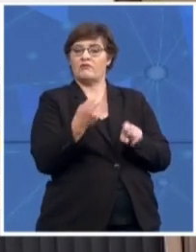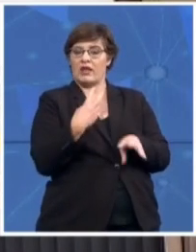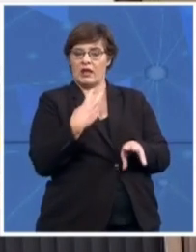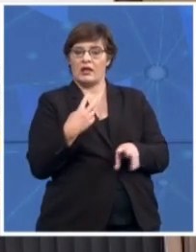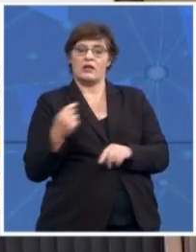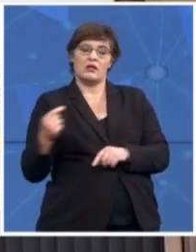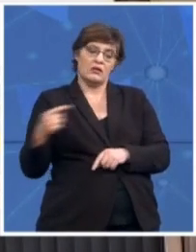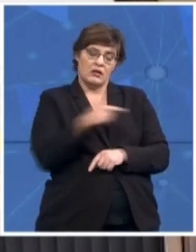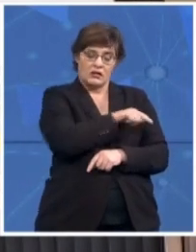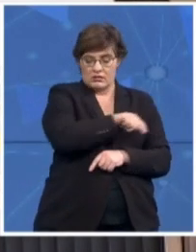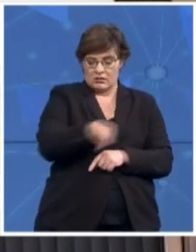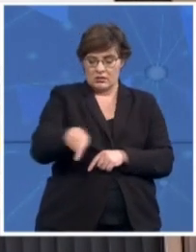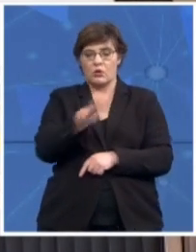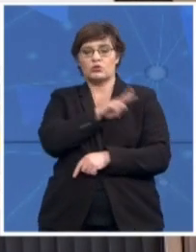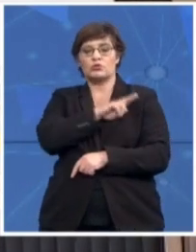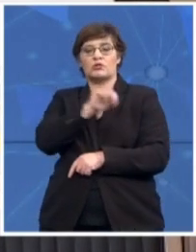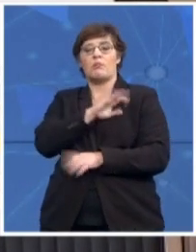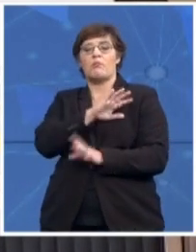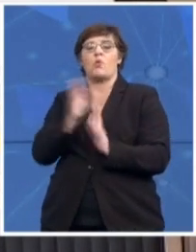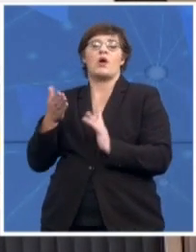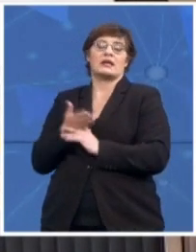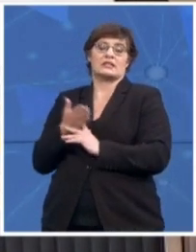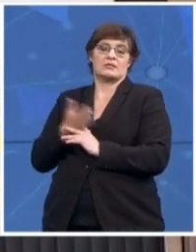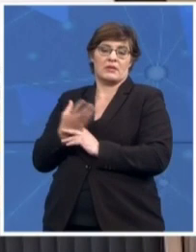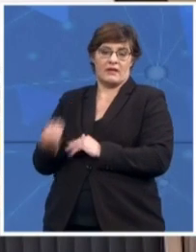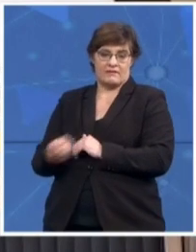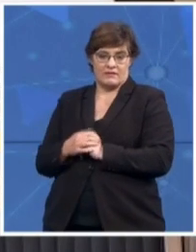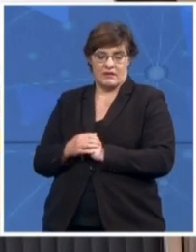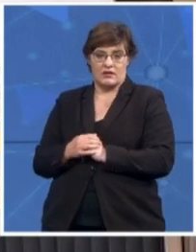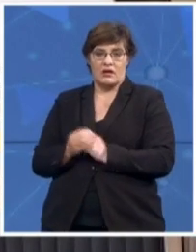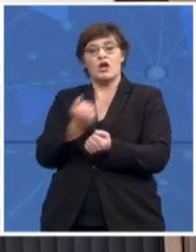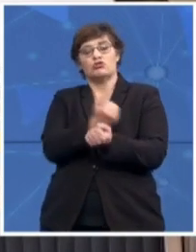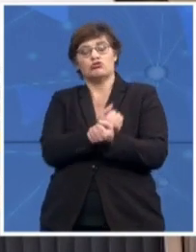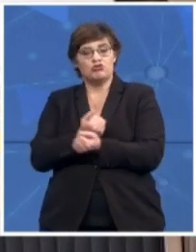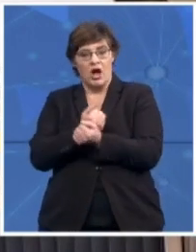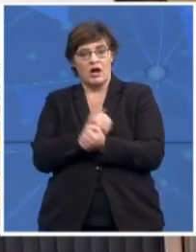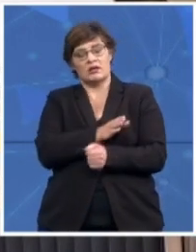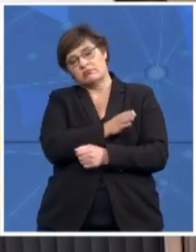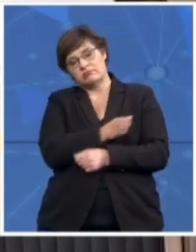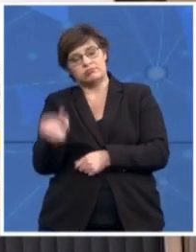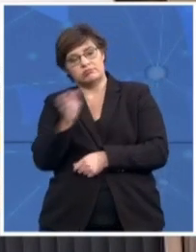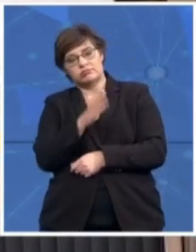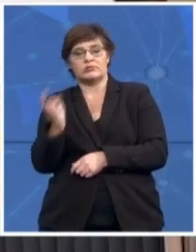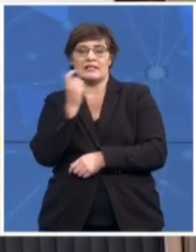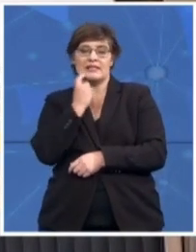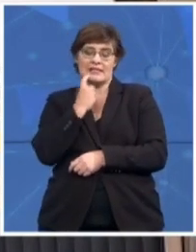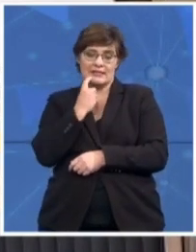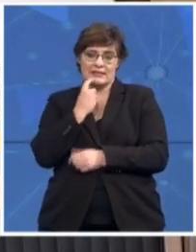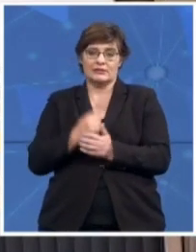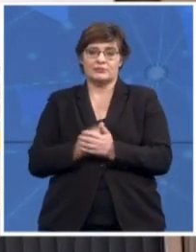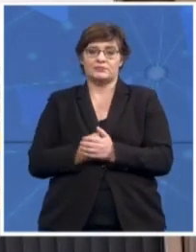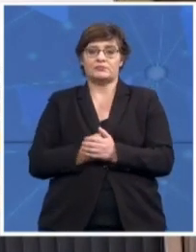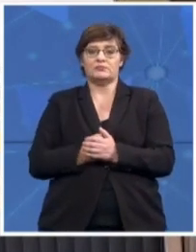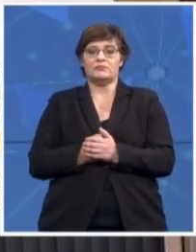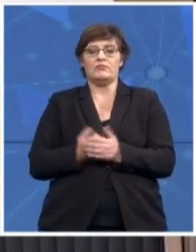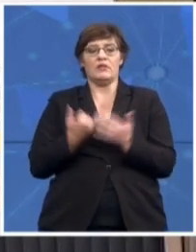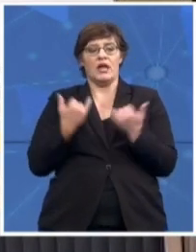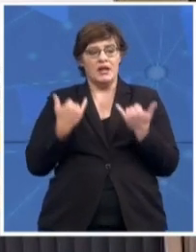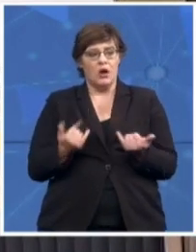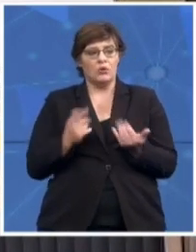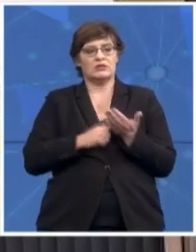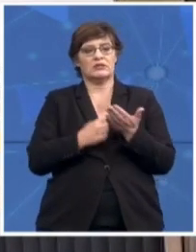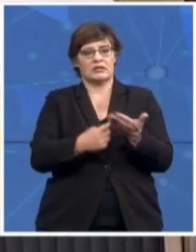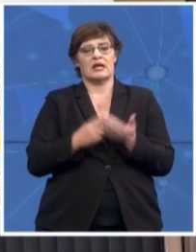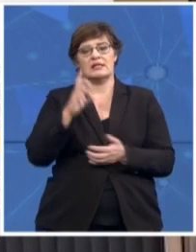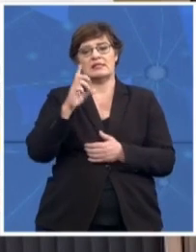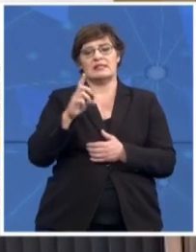accessible. Trucks are able to pass through the roads here, but now they're talking about the DDM district development model and